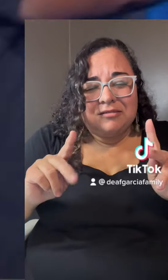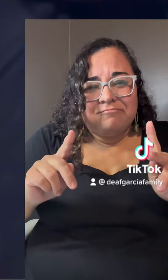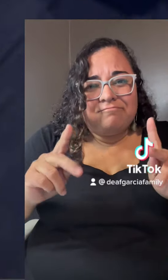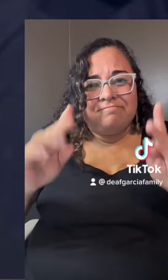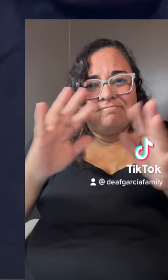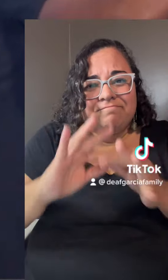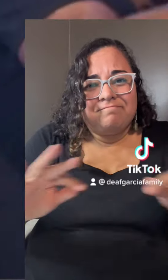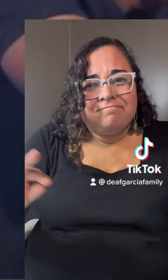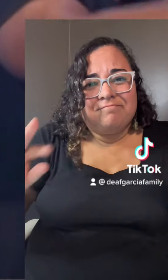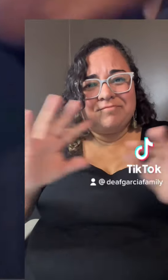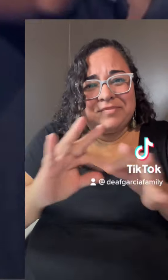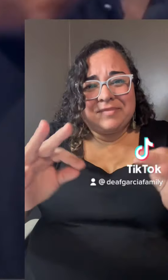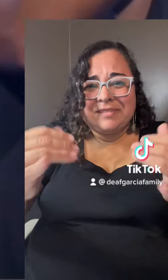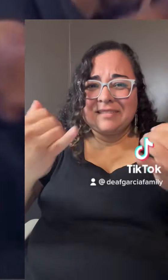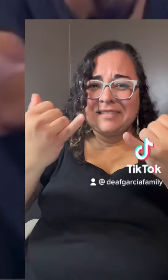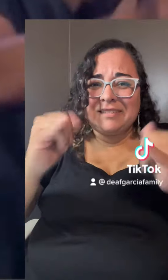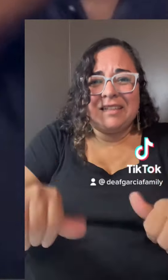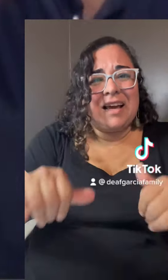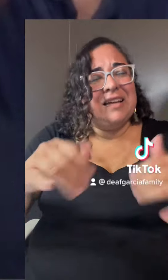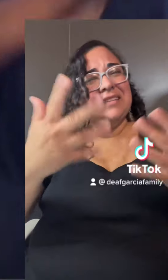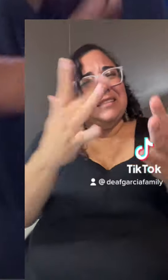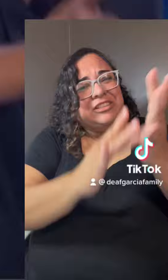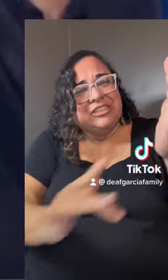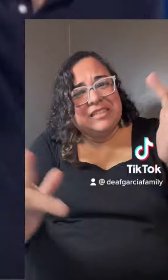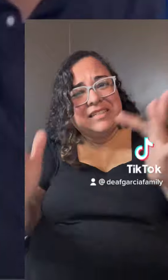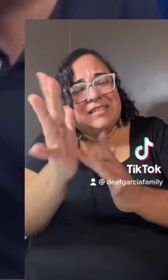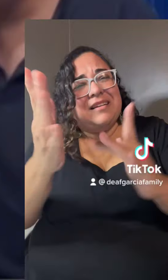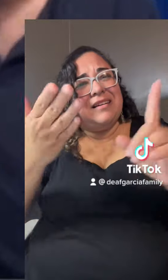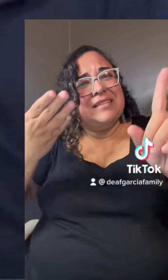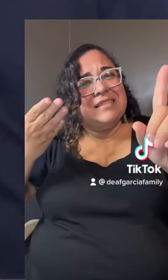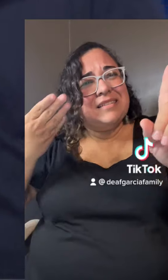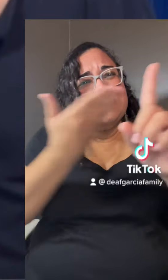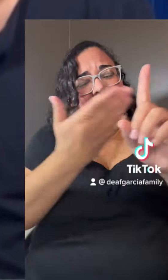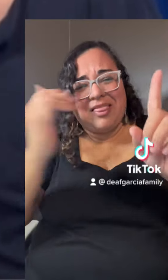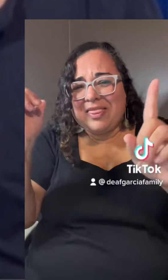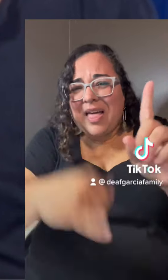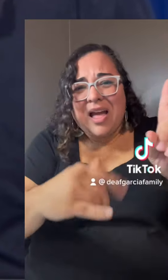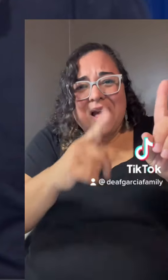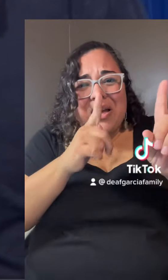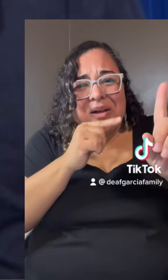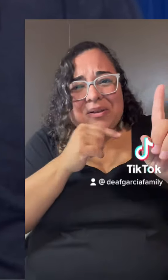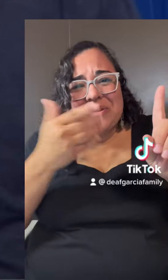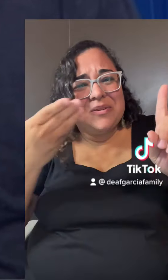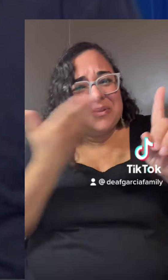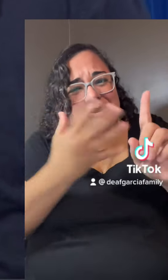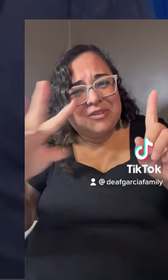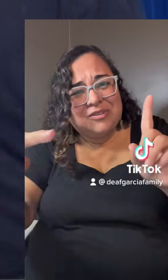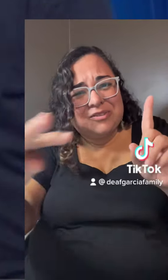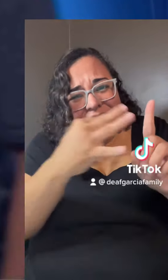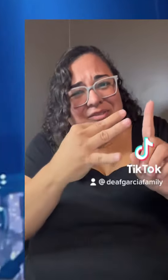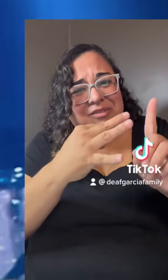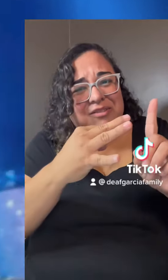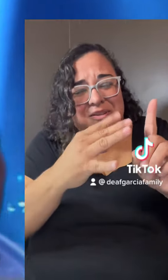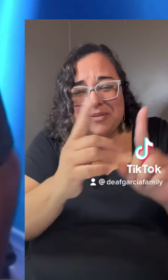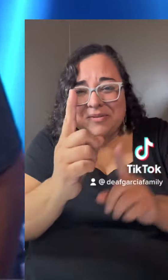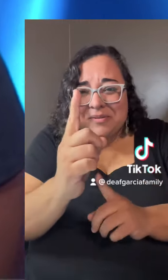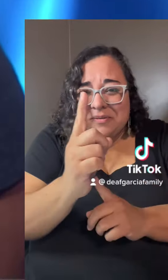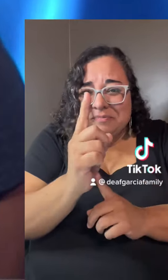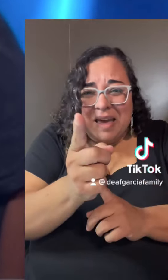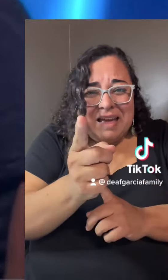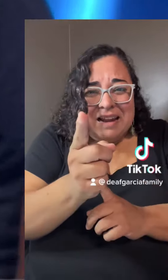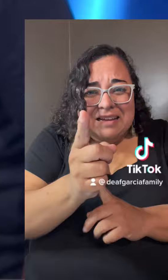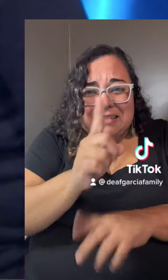he is saying, this is who Jesus Christ is. 1